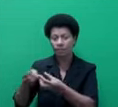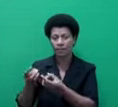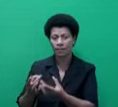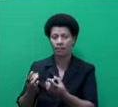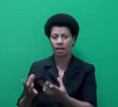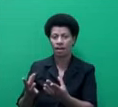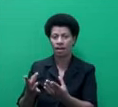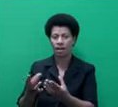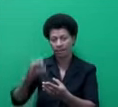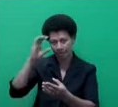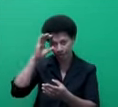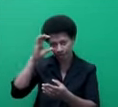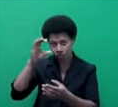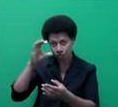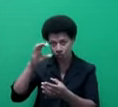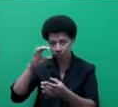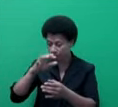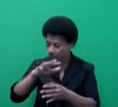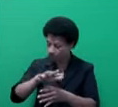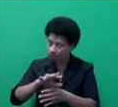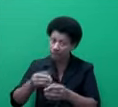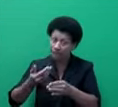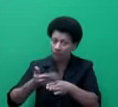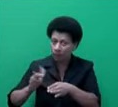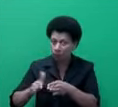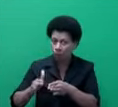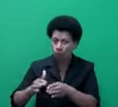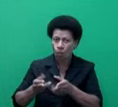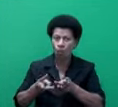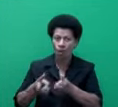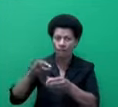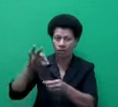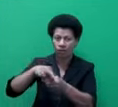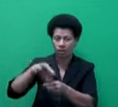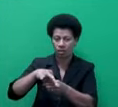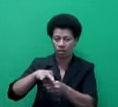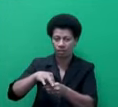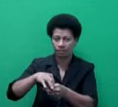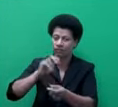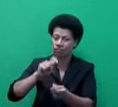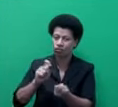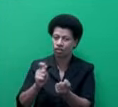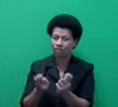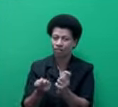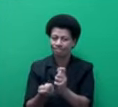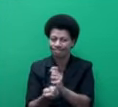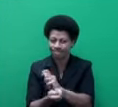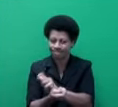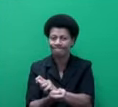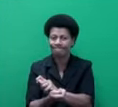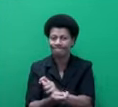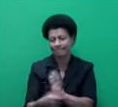take the country into a general election in a new electoral system. So the modified open list